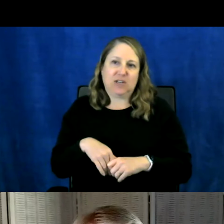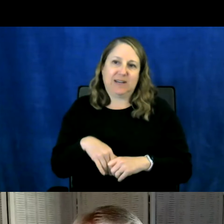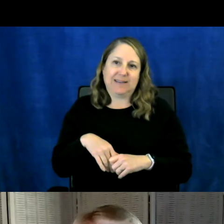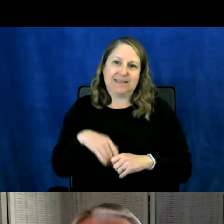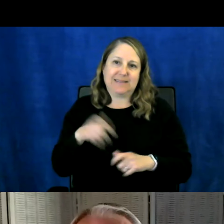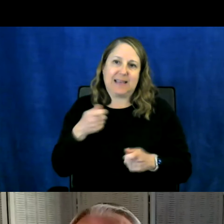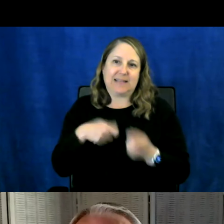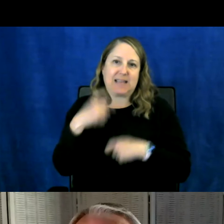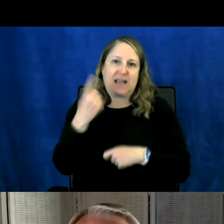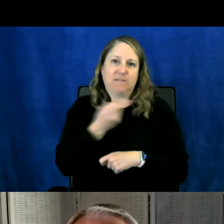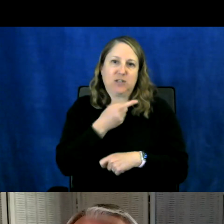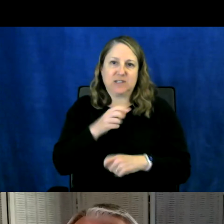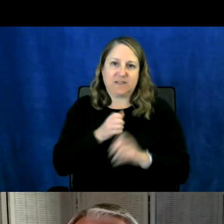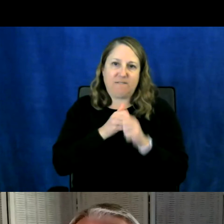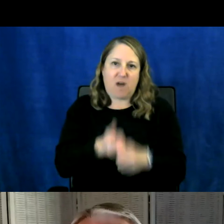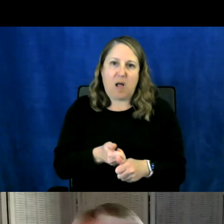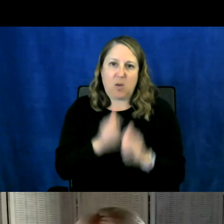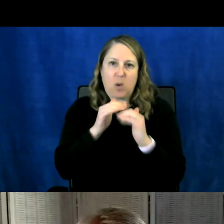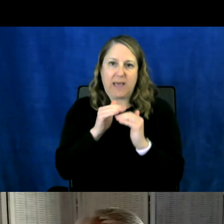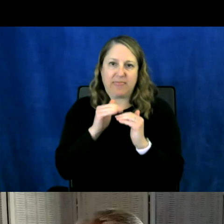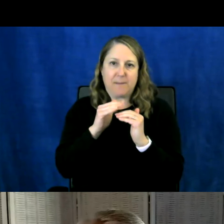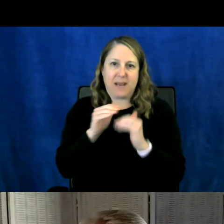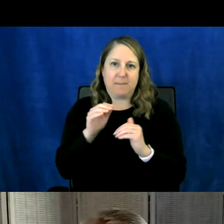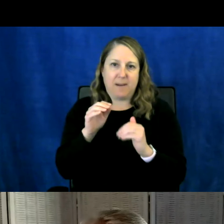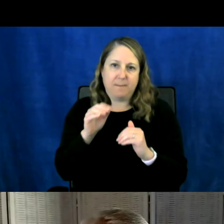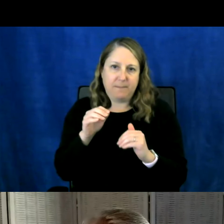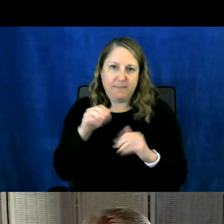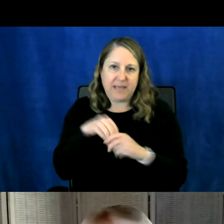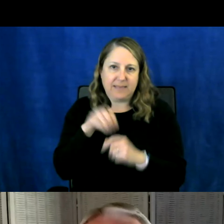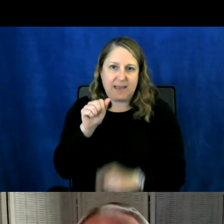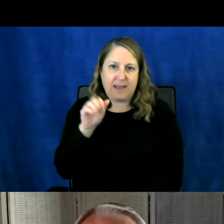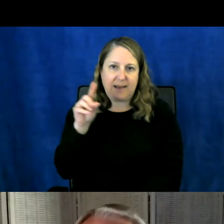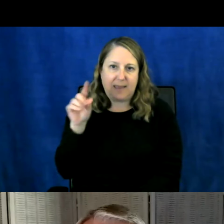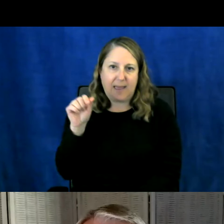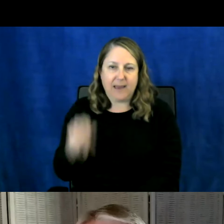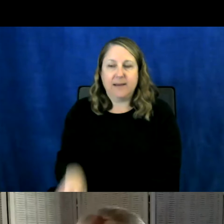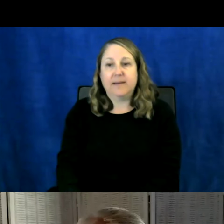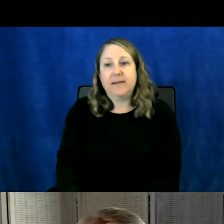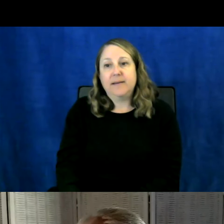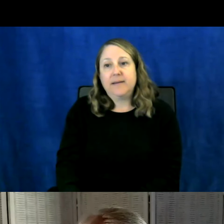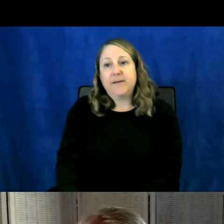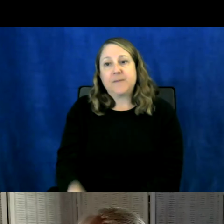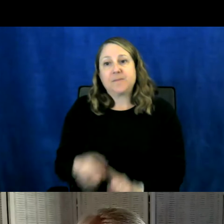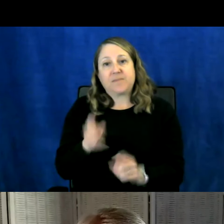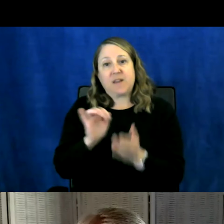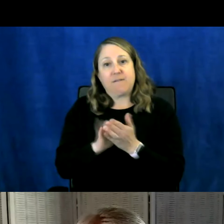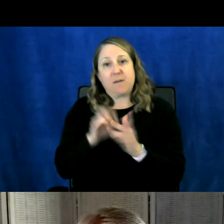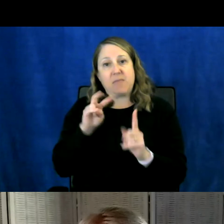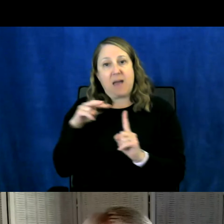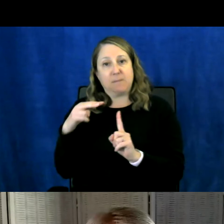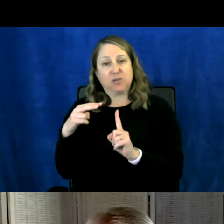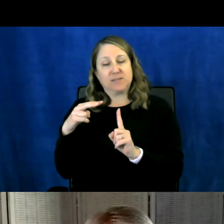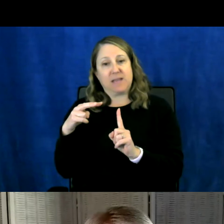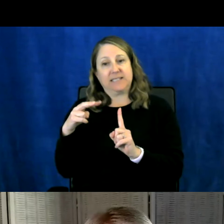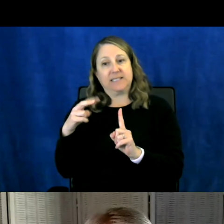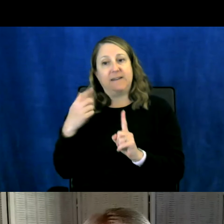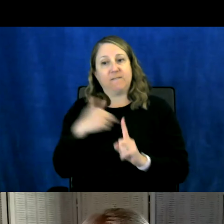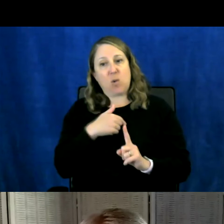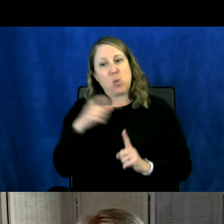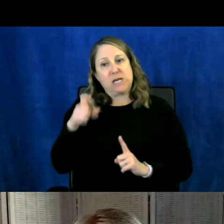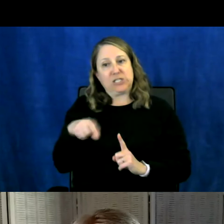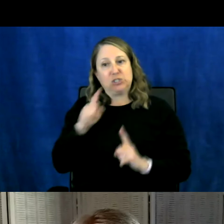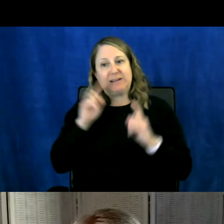adherence to the minimum requirements of the ADA. Working from this viewpoint, we should